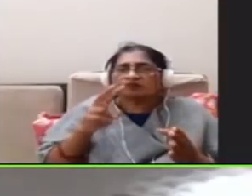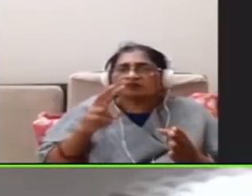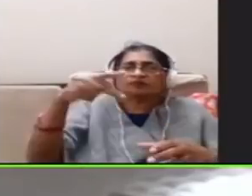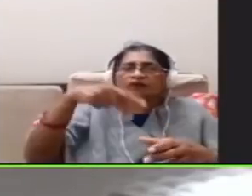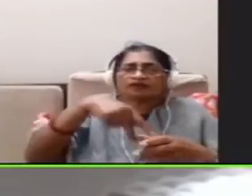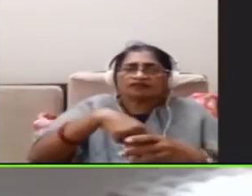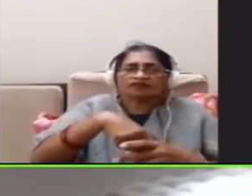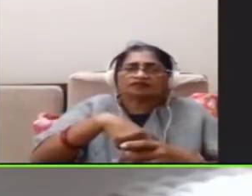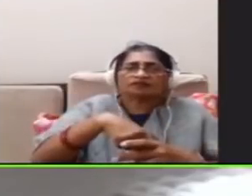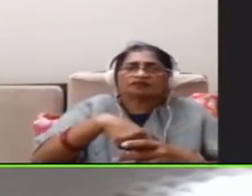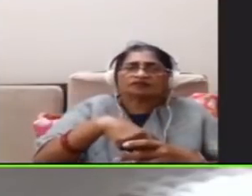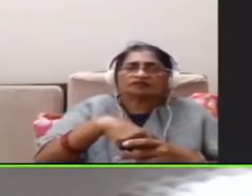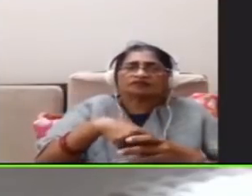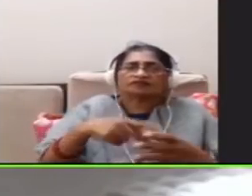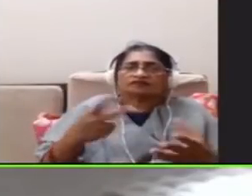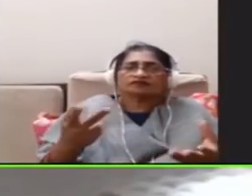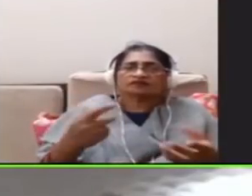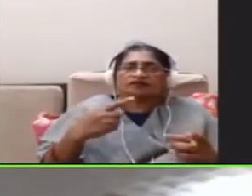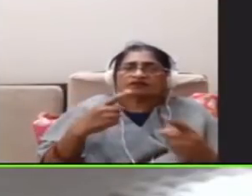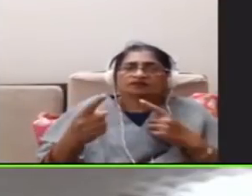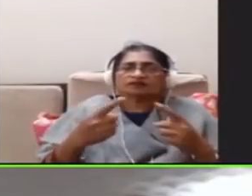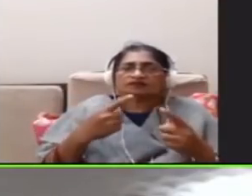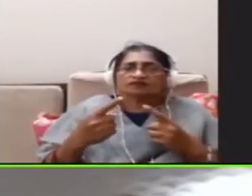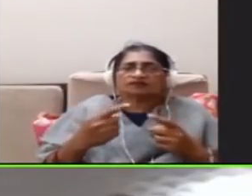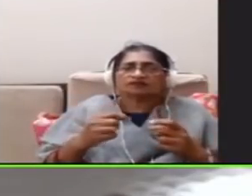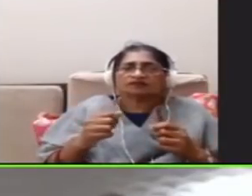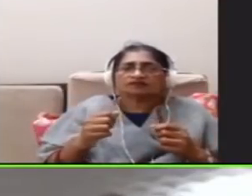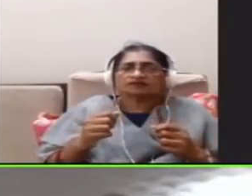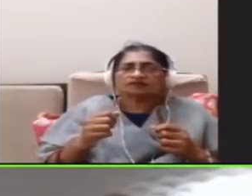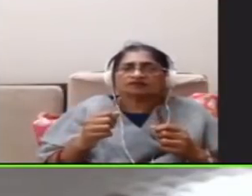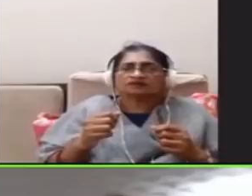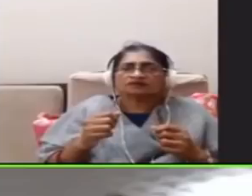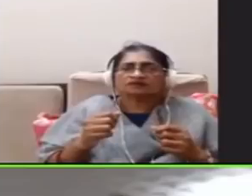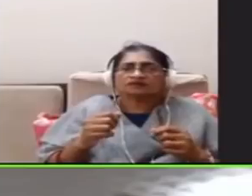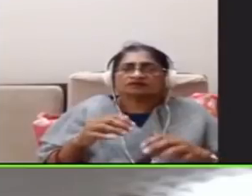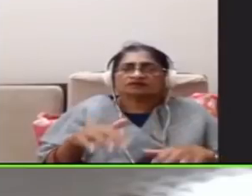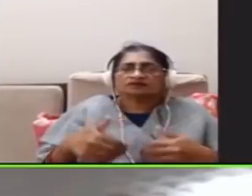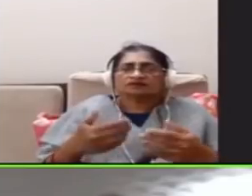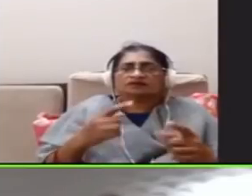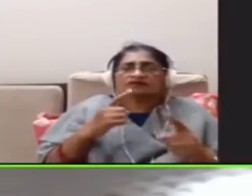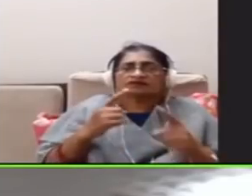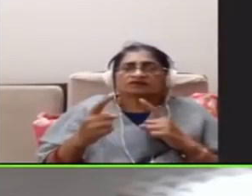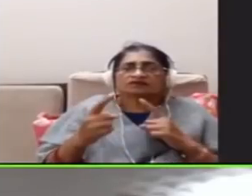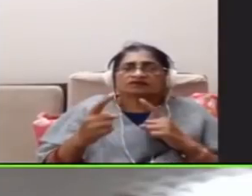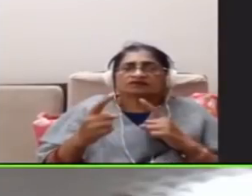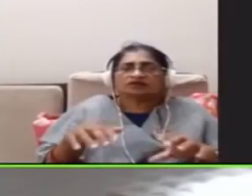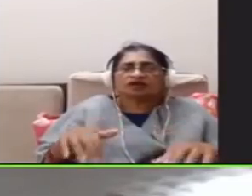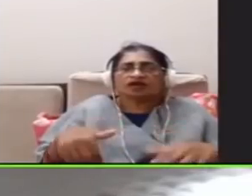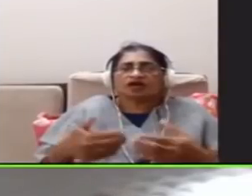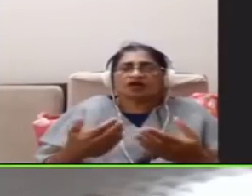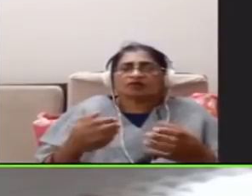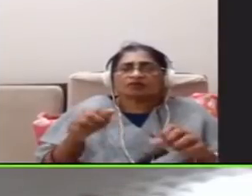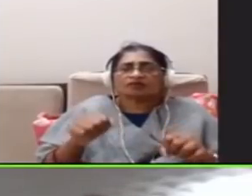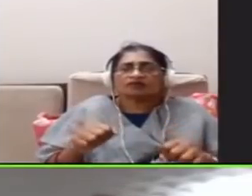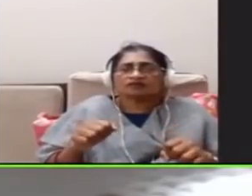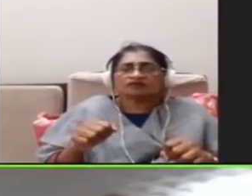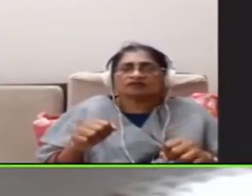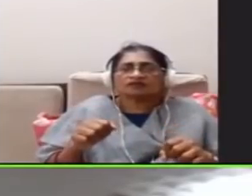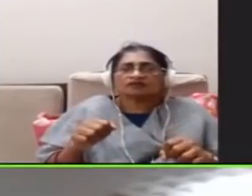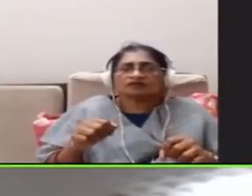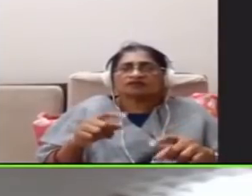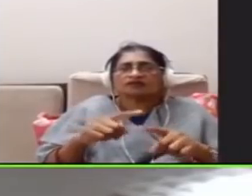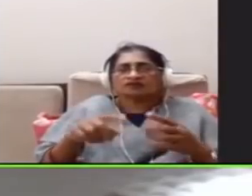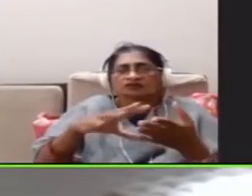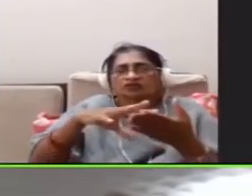is accessible. And we're not just talking wheelchair access. We're always talking people with sensory impairments, learning